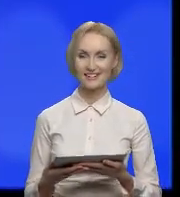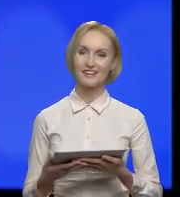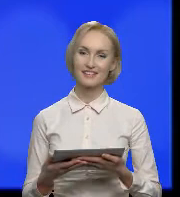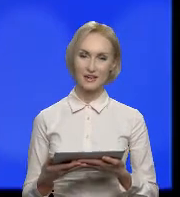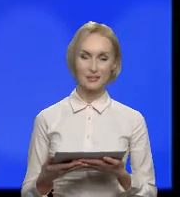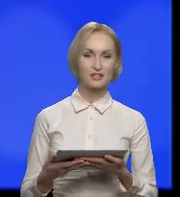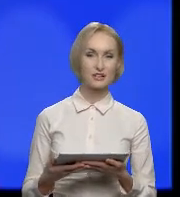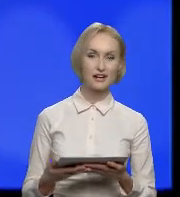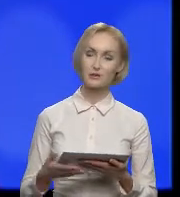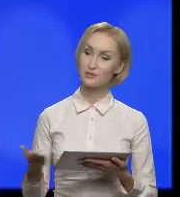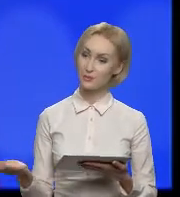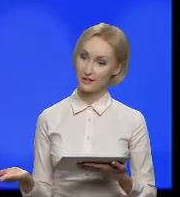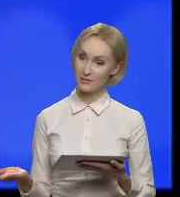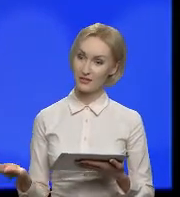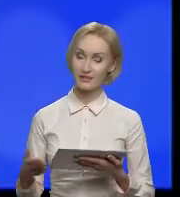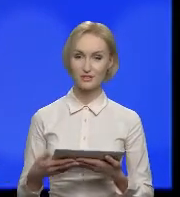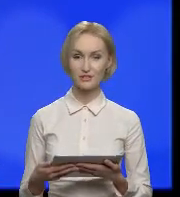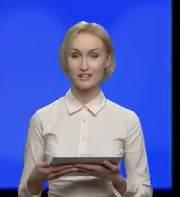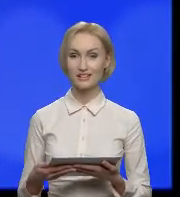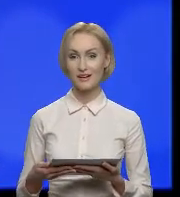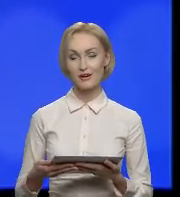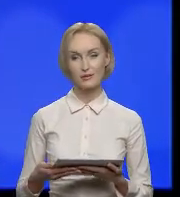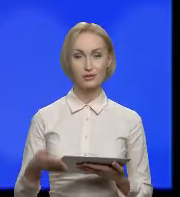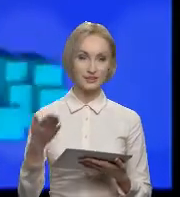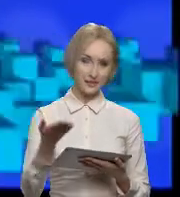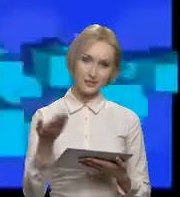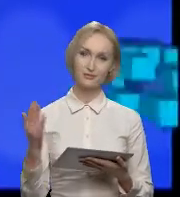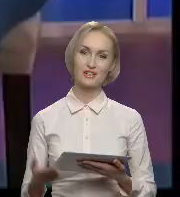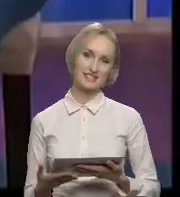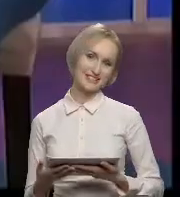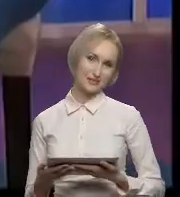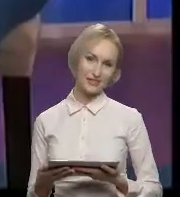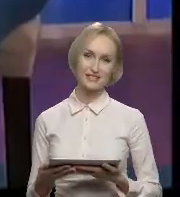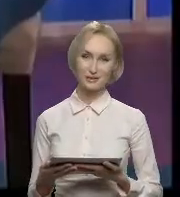work, no nothing. Nothing. And when he get money, he just